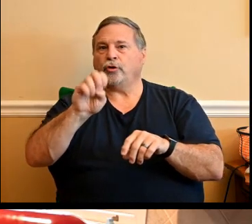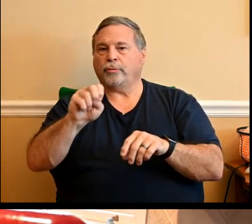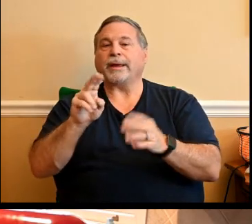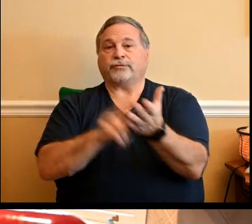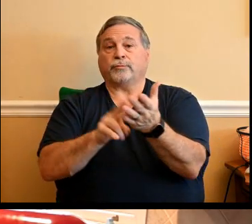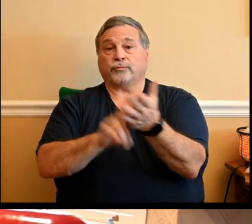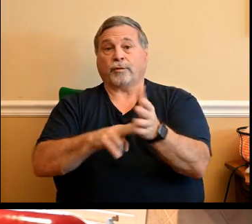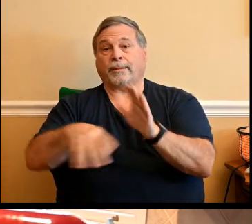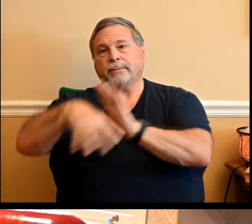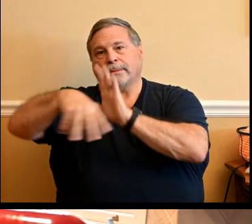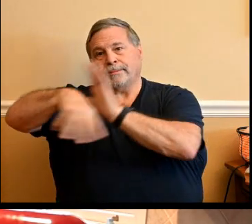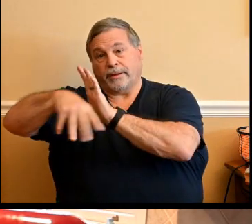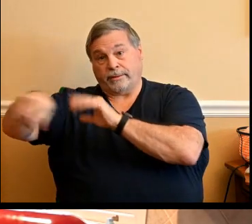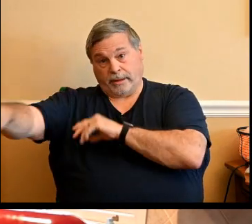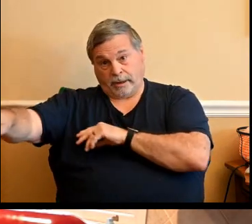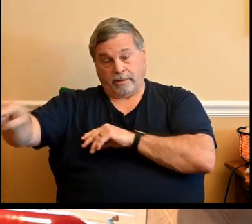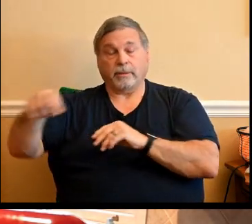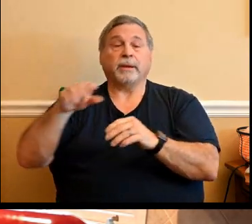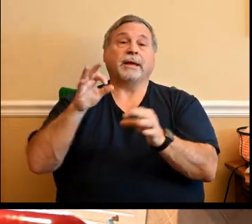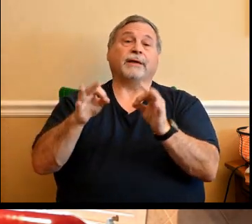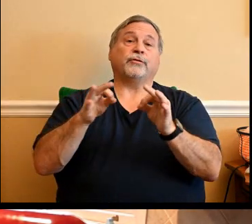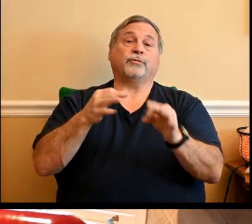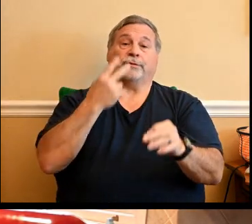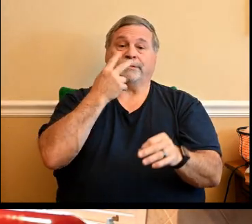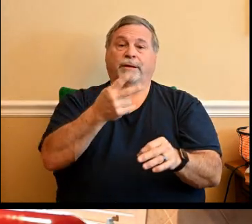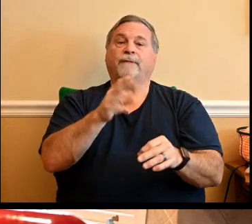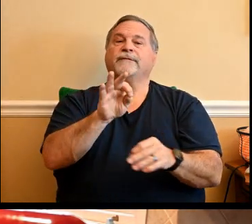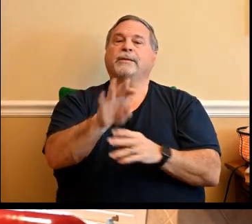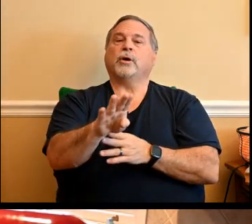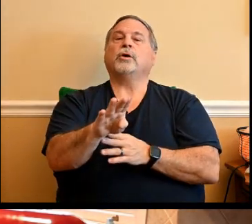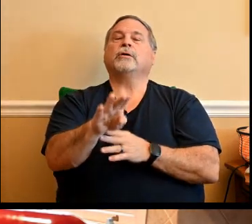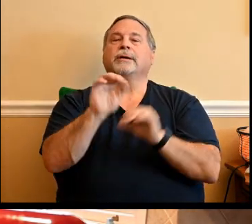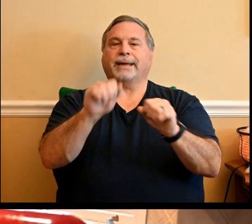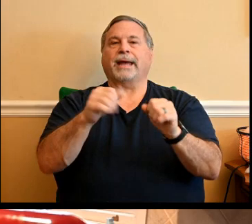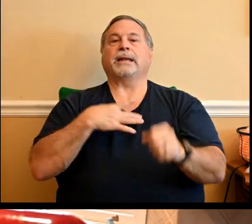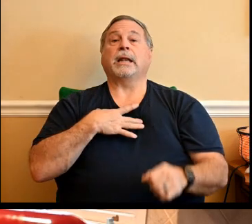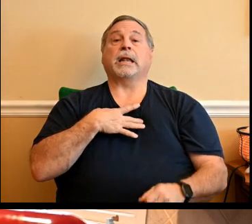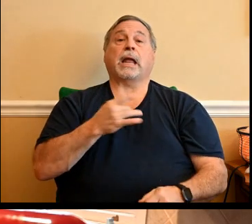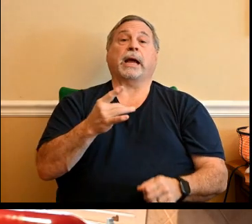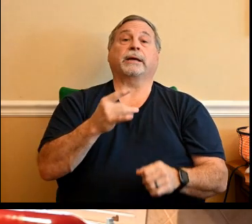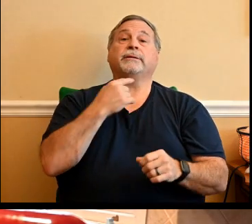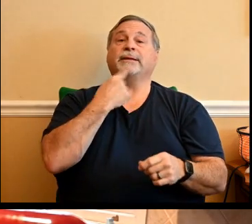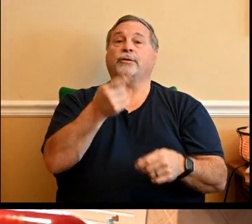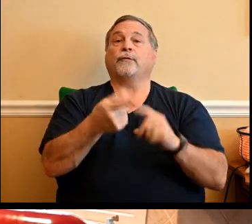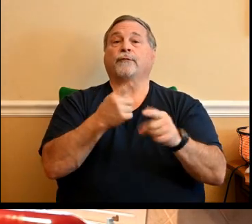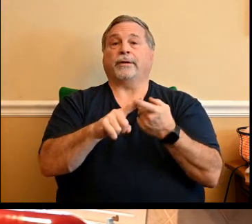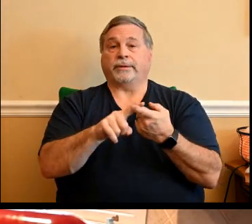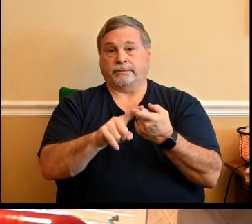you can sit there and subscribe and put the bell there. If you see me on Facebook, you can like